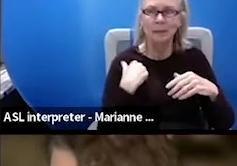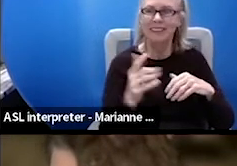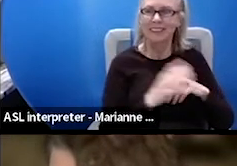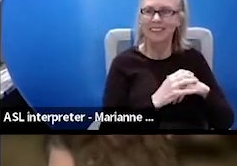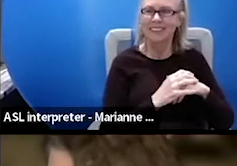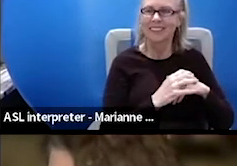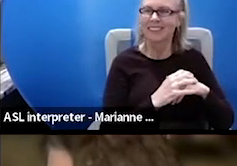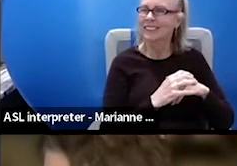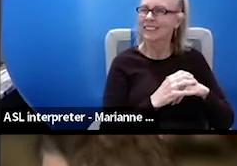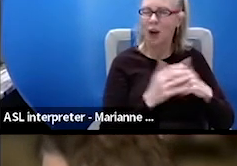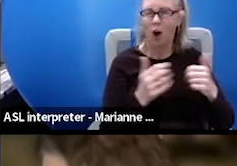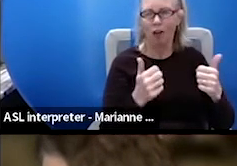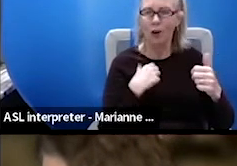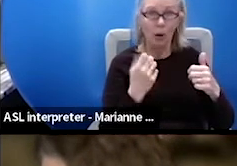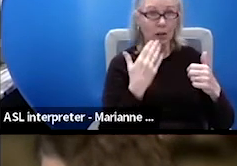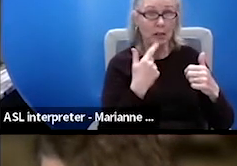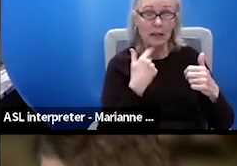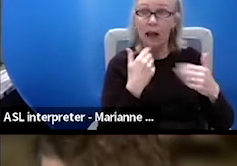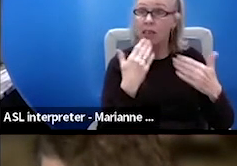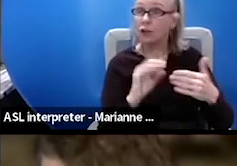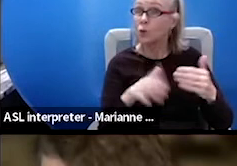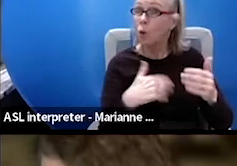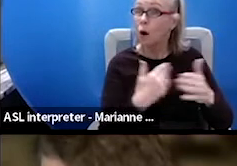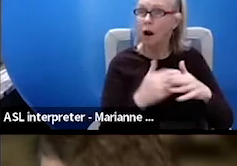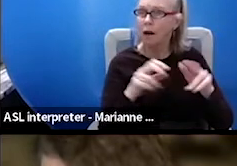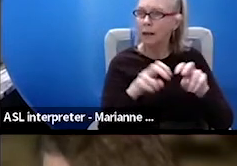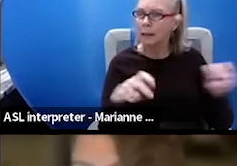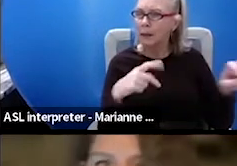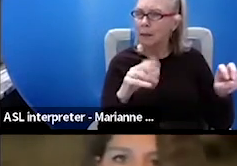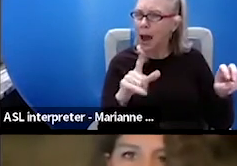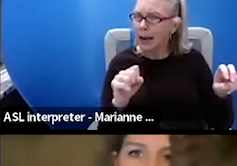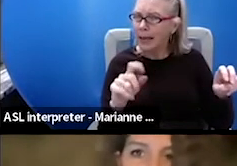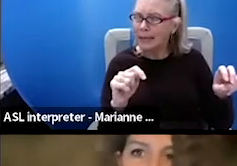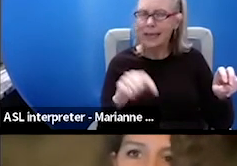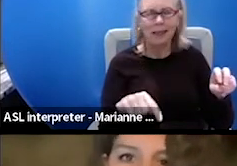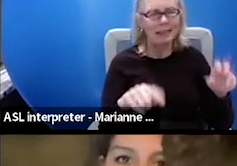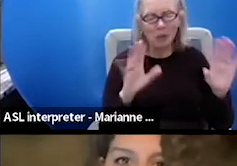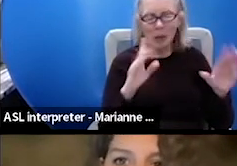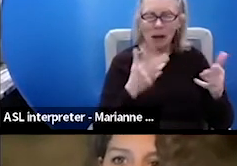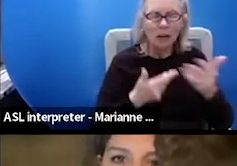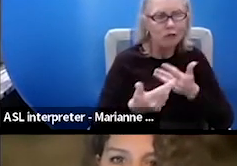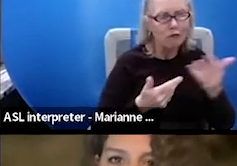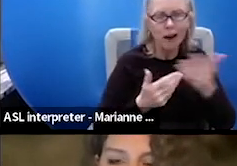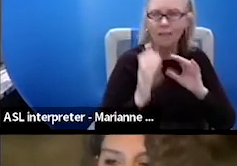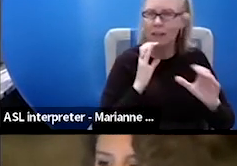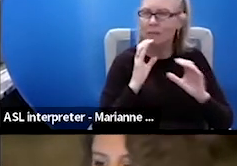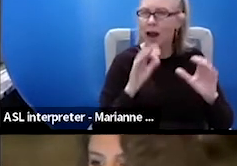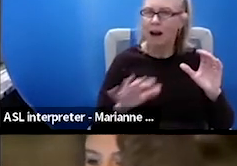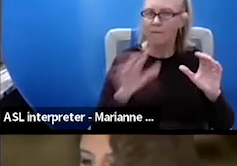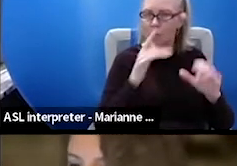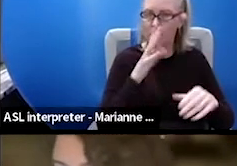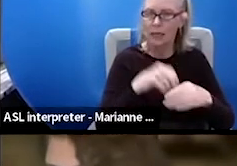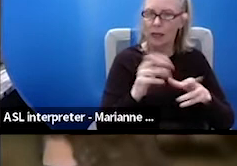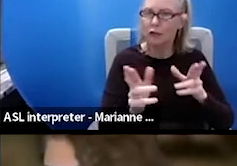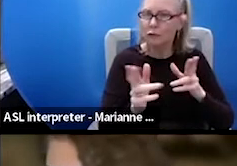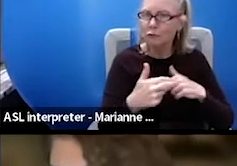we're all good. Well, I just want to say thank you to all of our panelists. And this is going to be an interactive conversation. So I need everybody that's in this room,